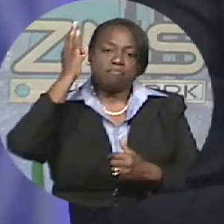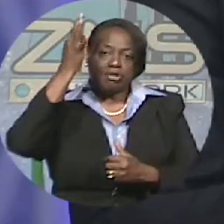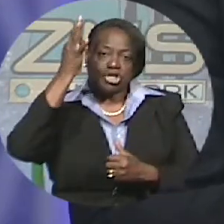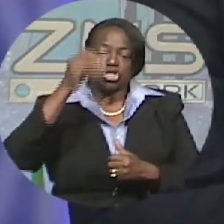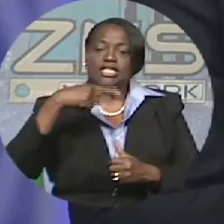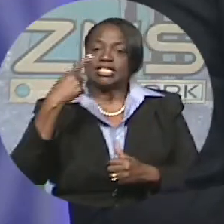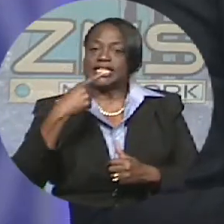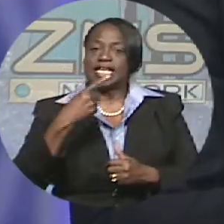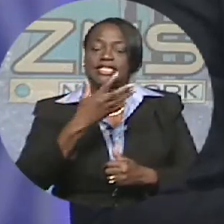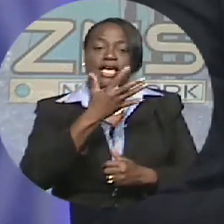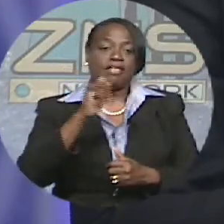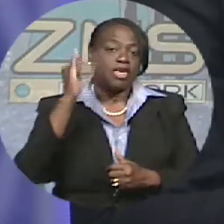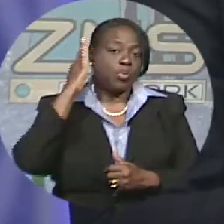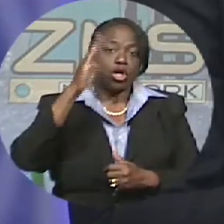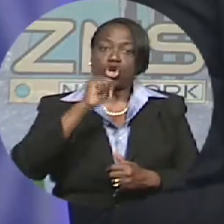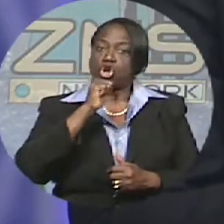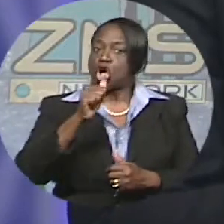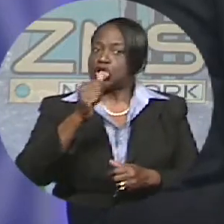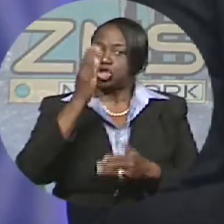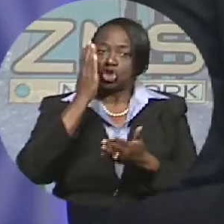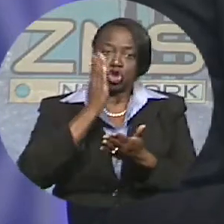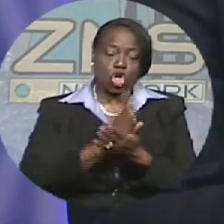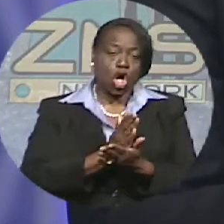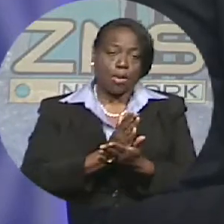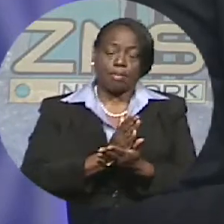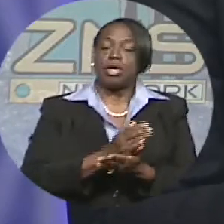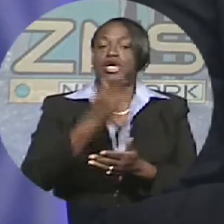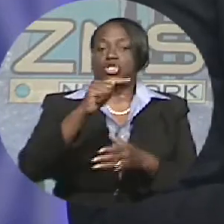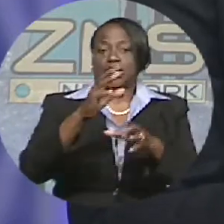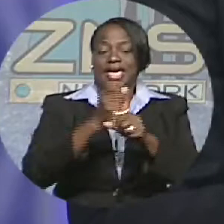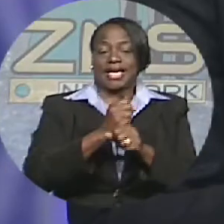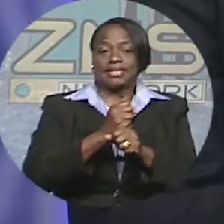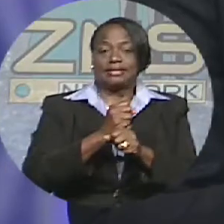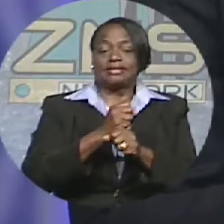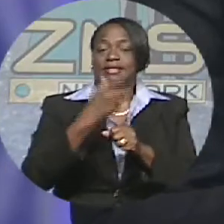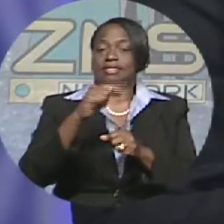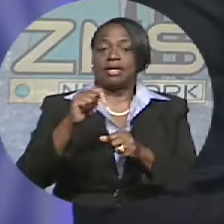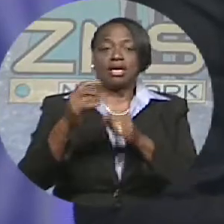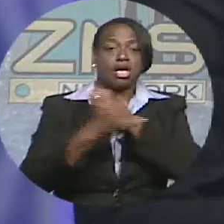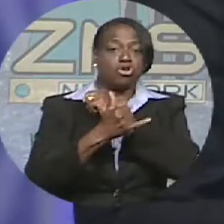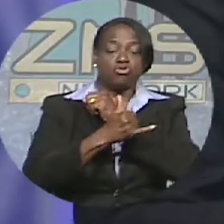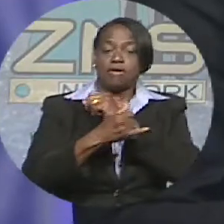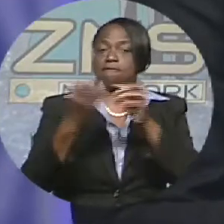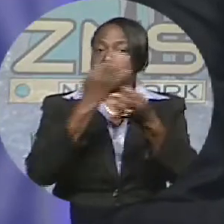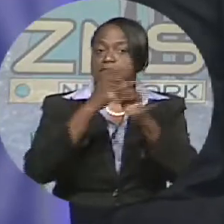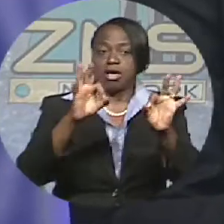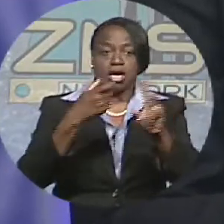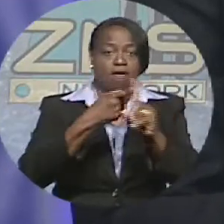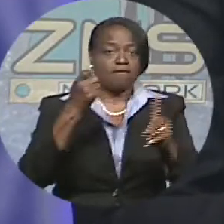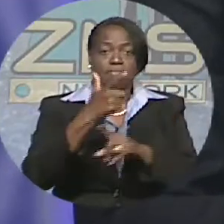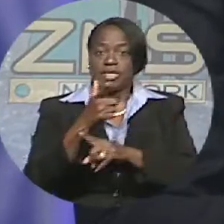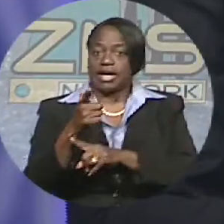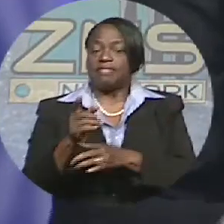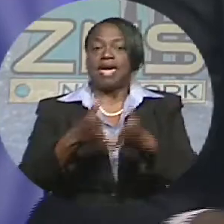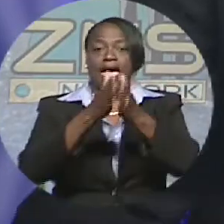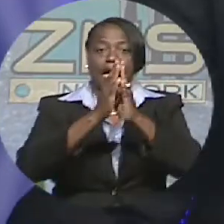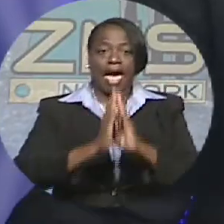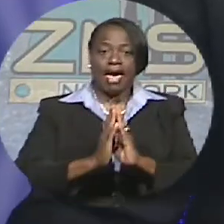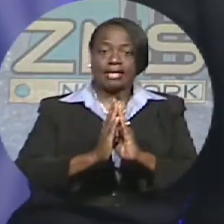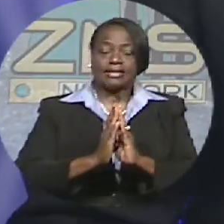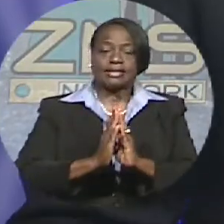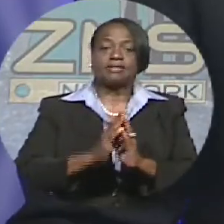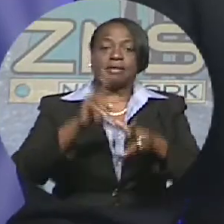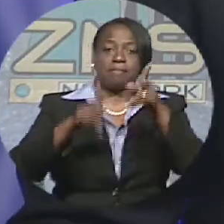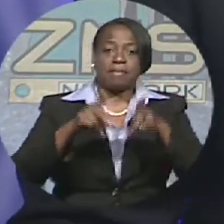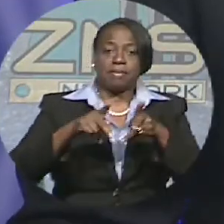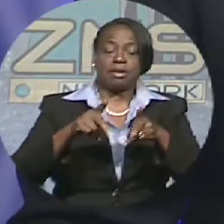the country of those deadly weapons. Earlier this week, the pastors invited gang members and others to turn in their illegal weapons, as guns have been the weapon